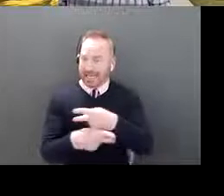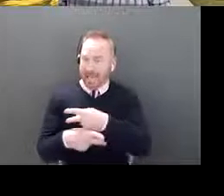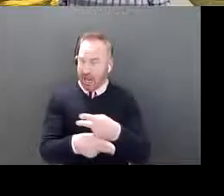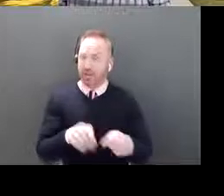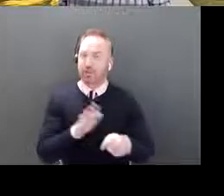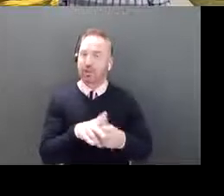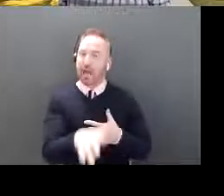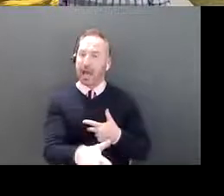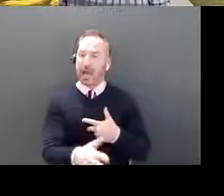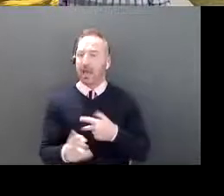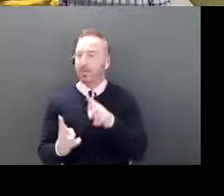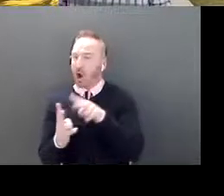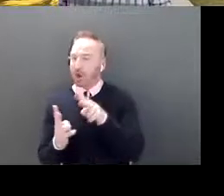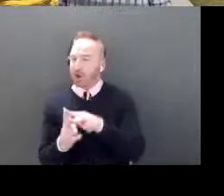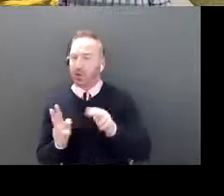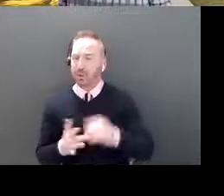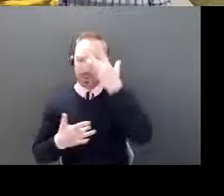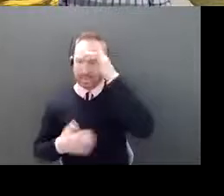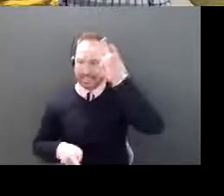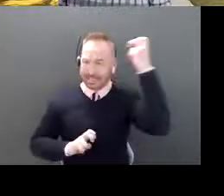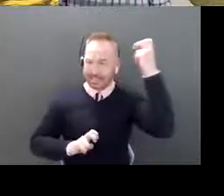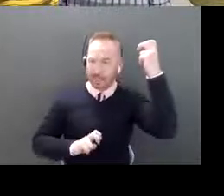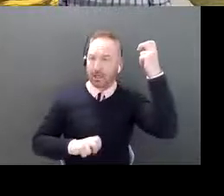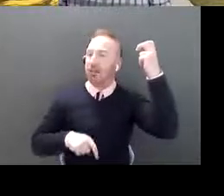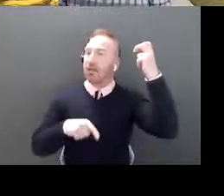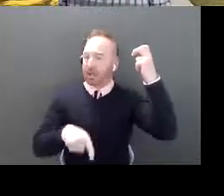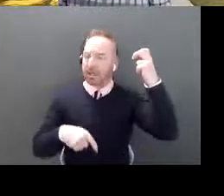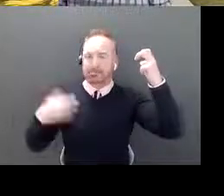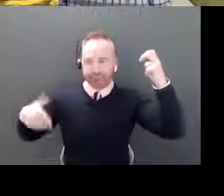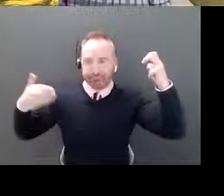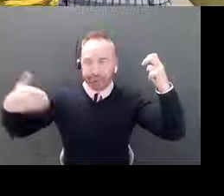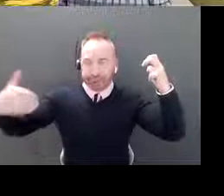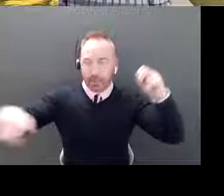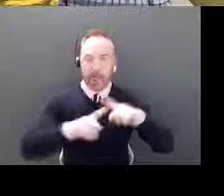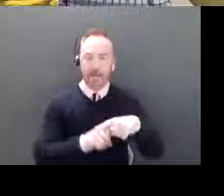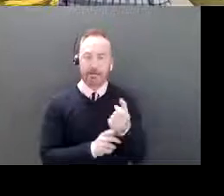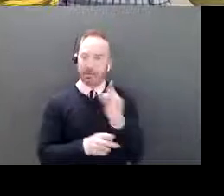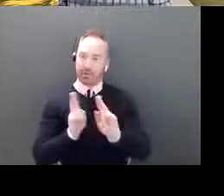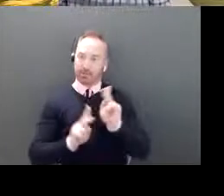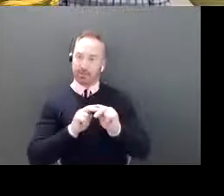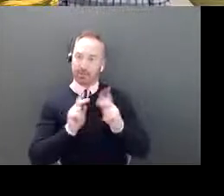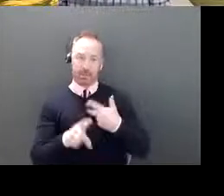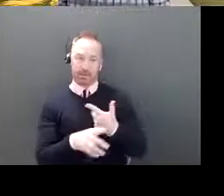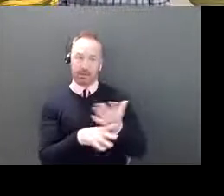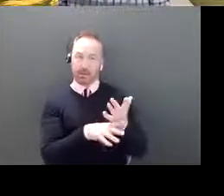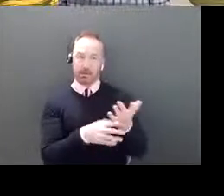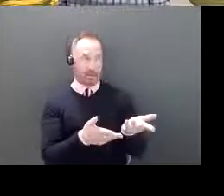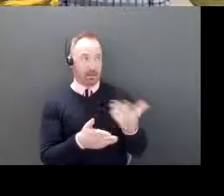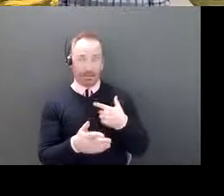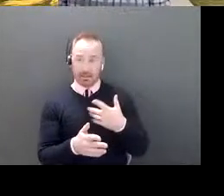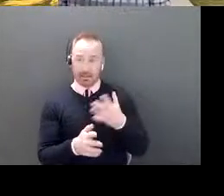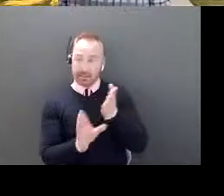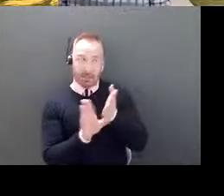we see over and over again. And few perpetrators had received any psychiatric help. Next